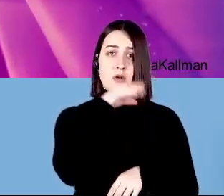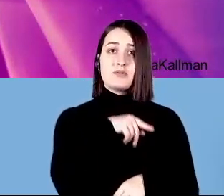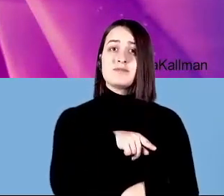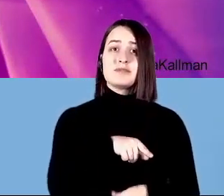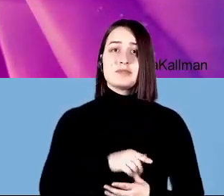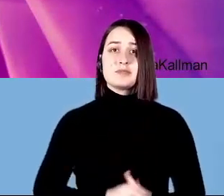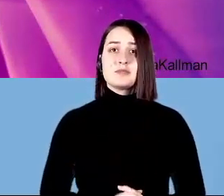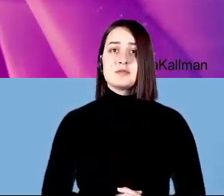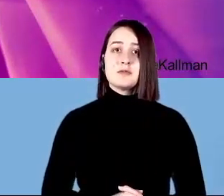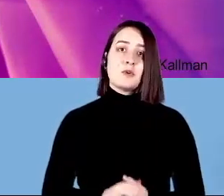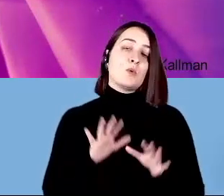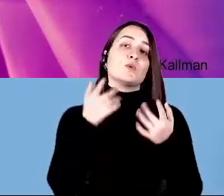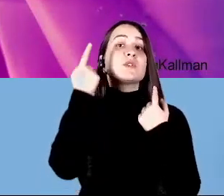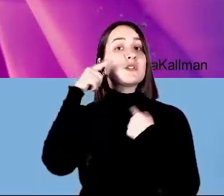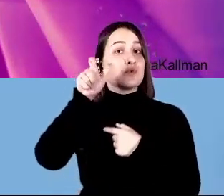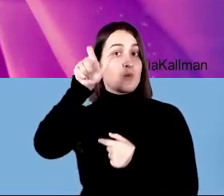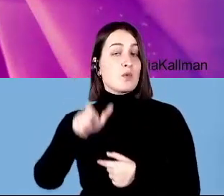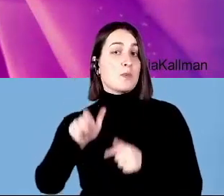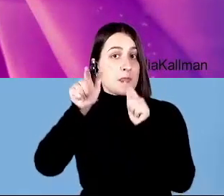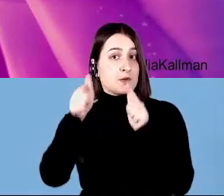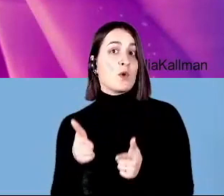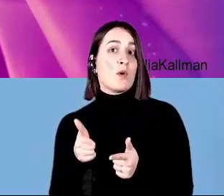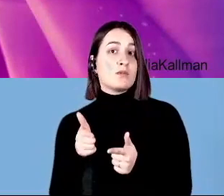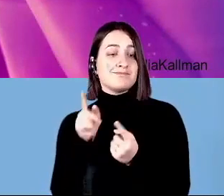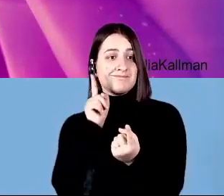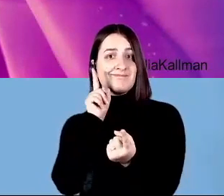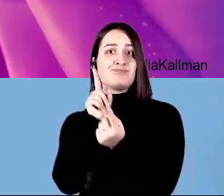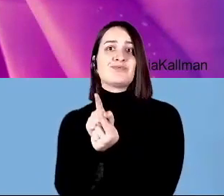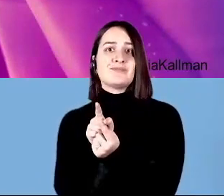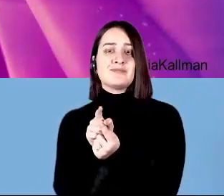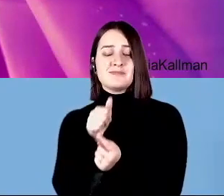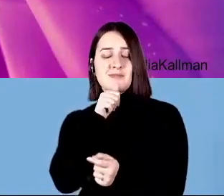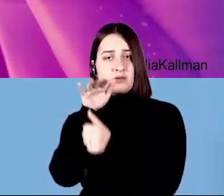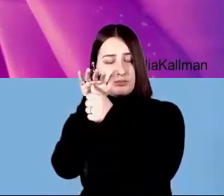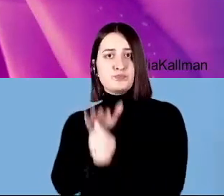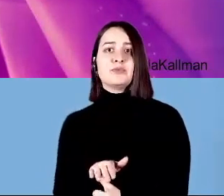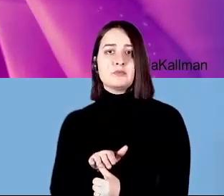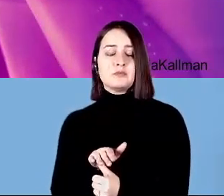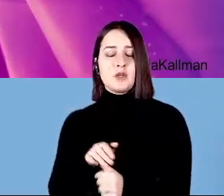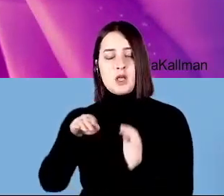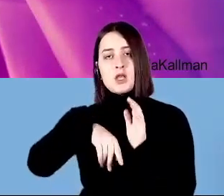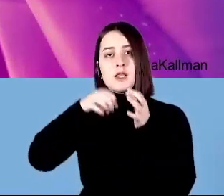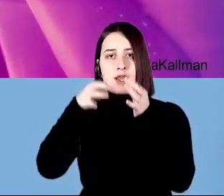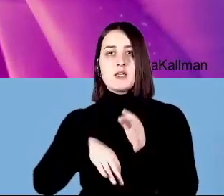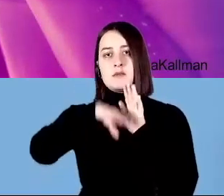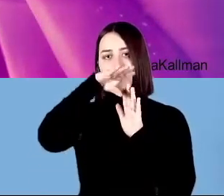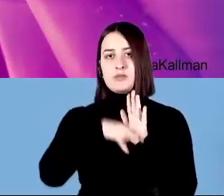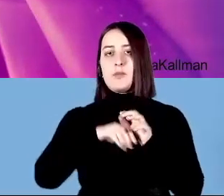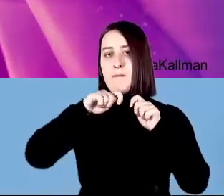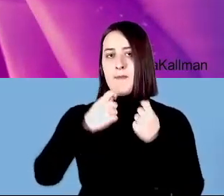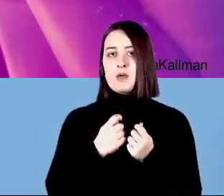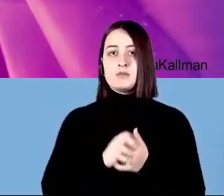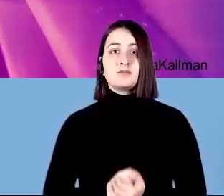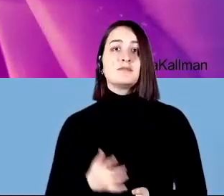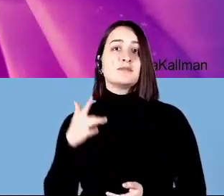this might sound futuristic, but we're actually having to deal with the consequences of this today with the rise of the